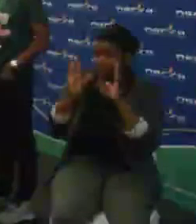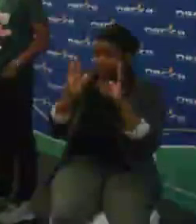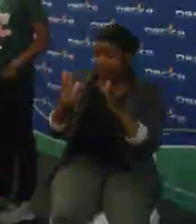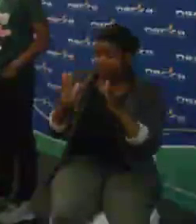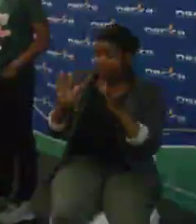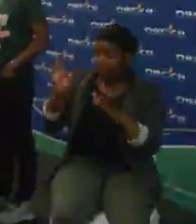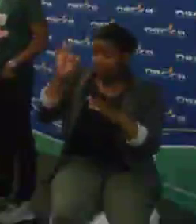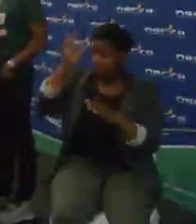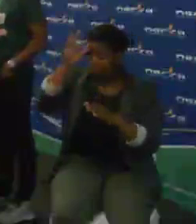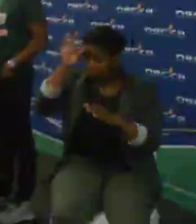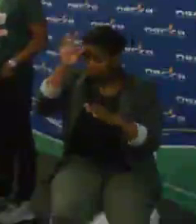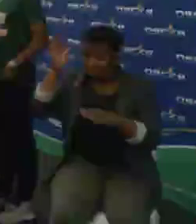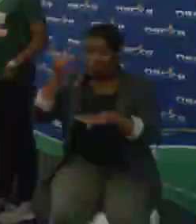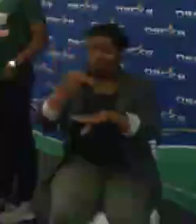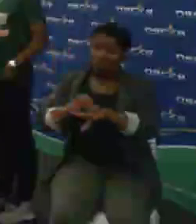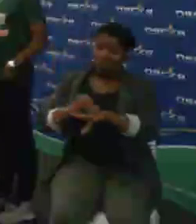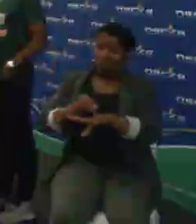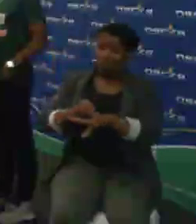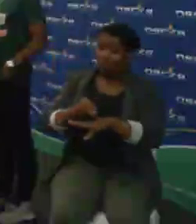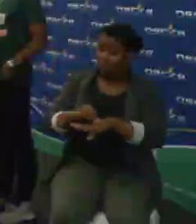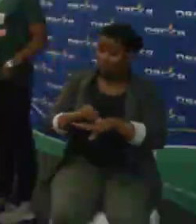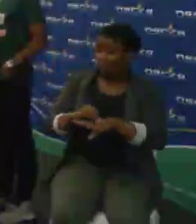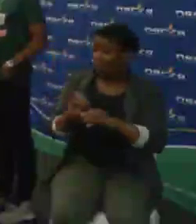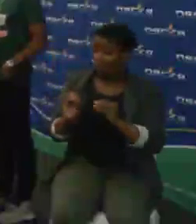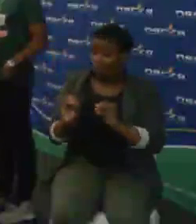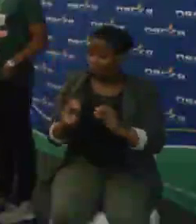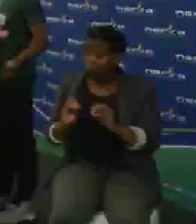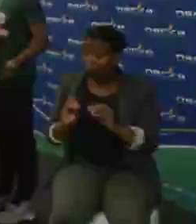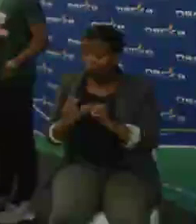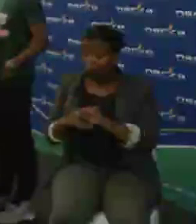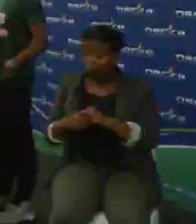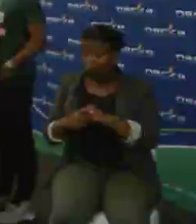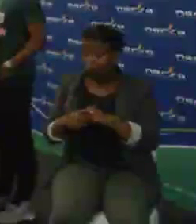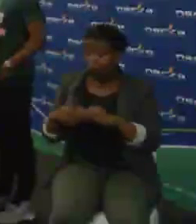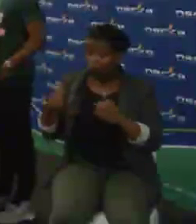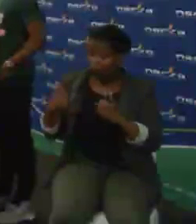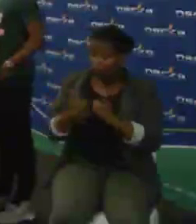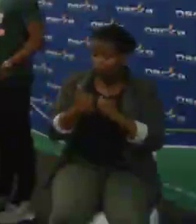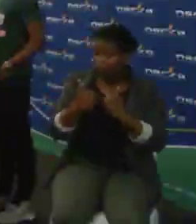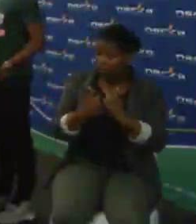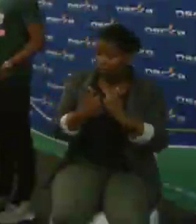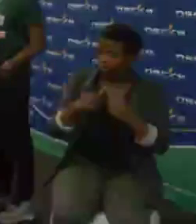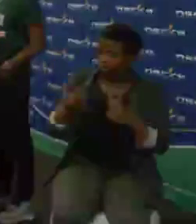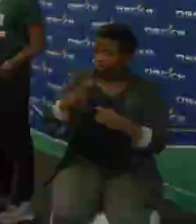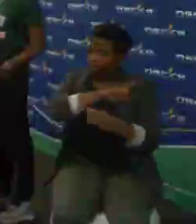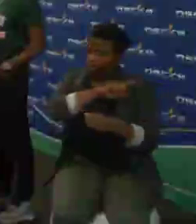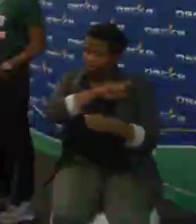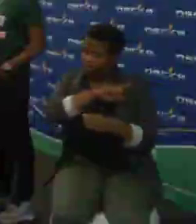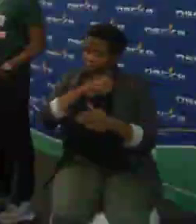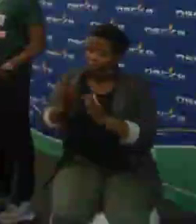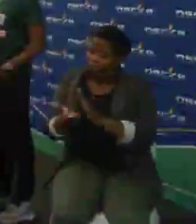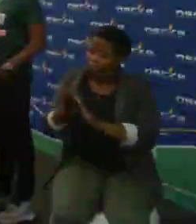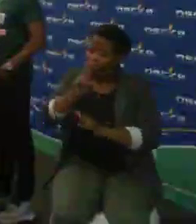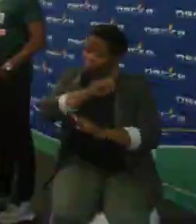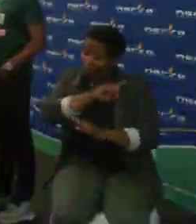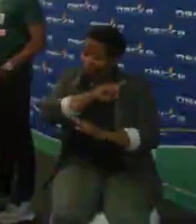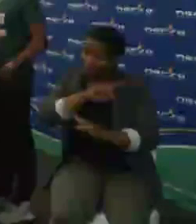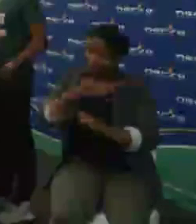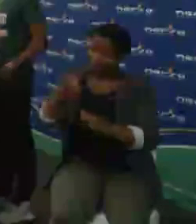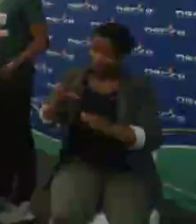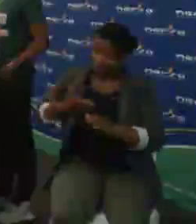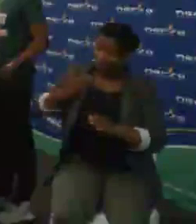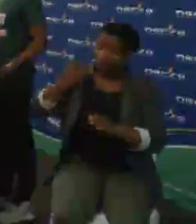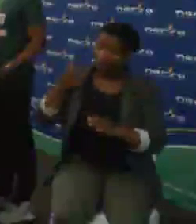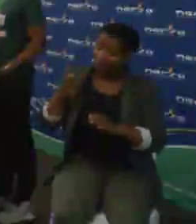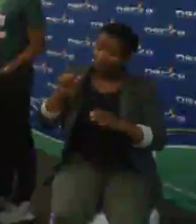in the application is that the very same information that they're using as the challenges becomes the very reason why they want an increase, which is a bit